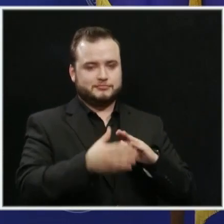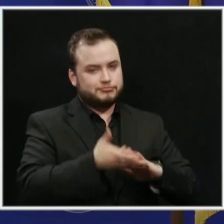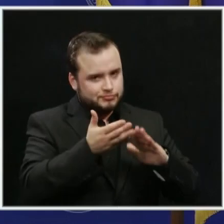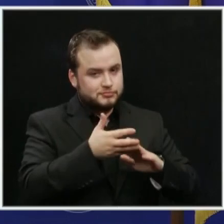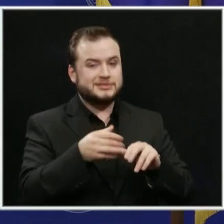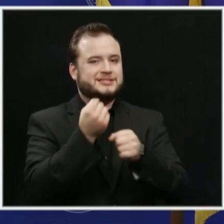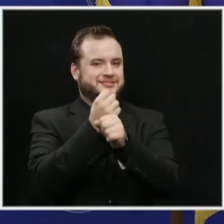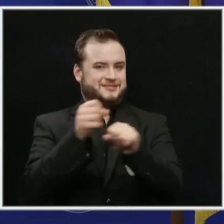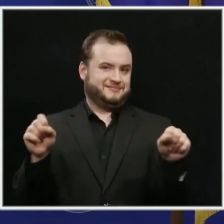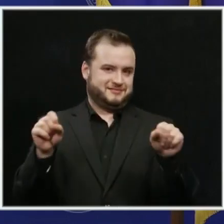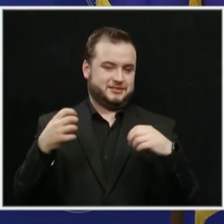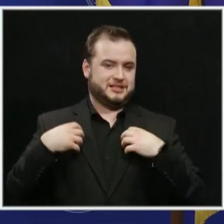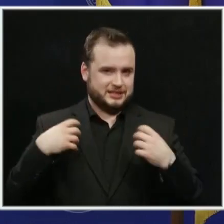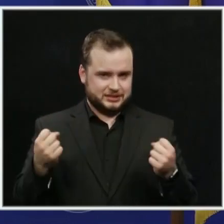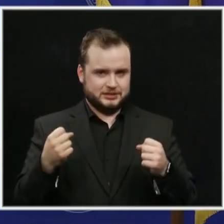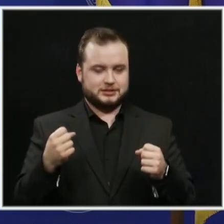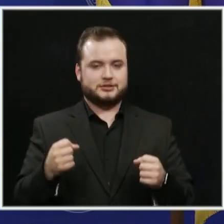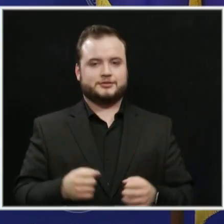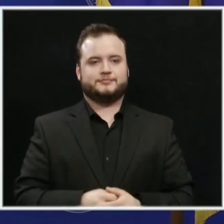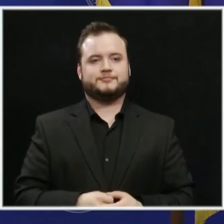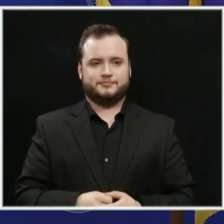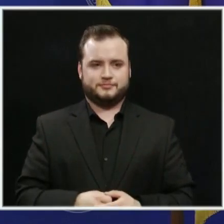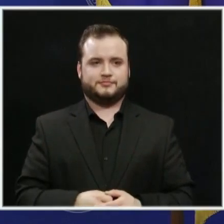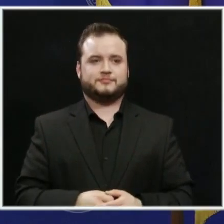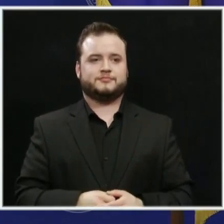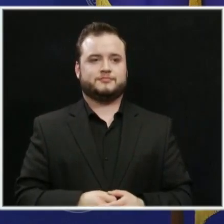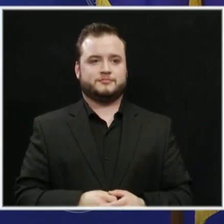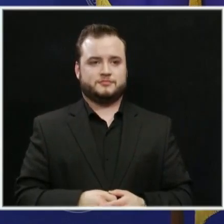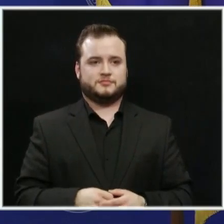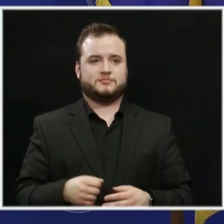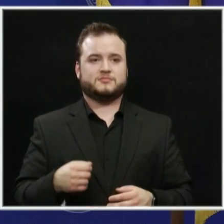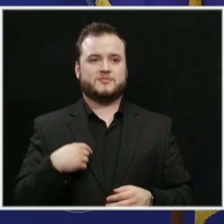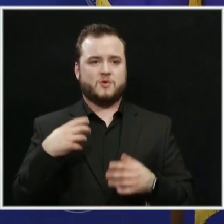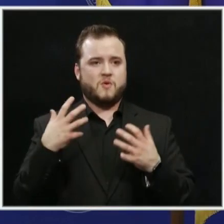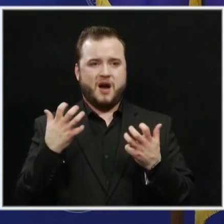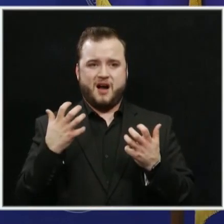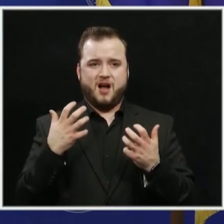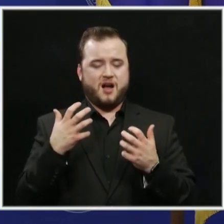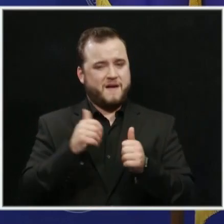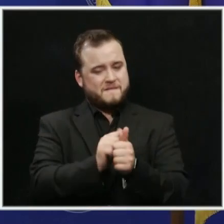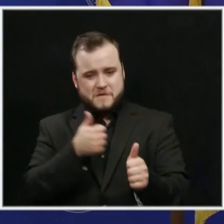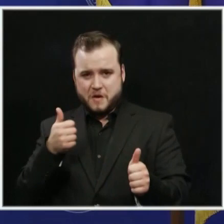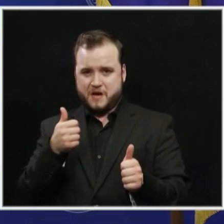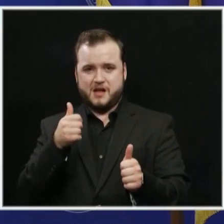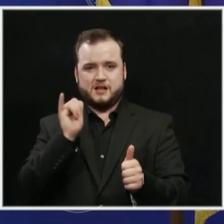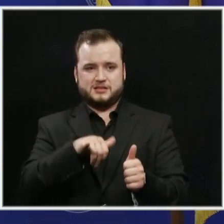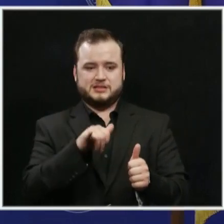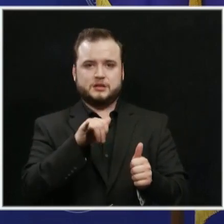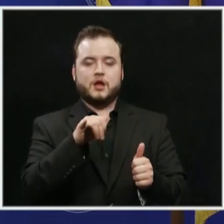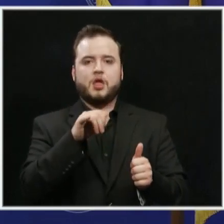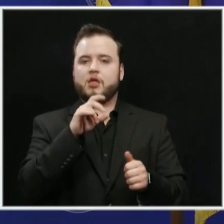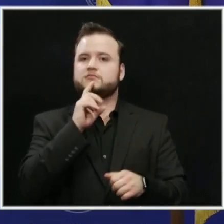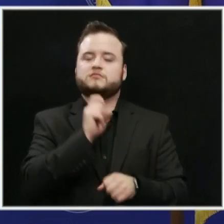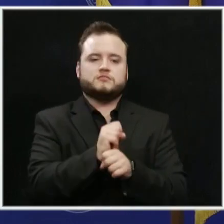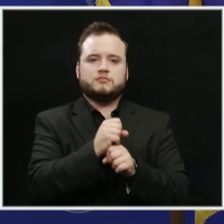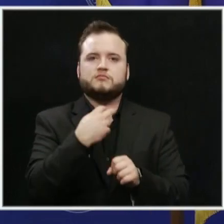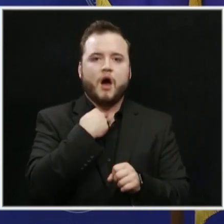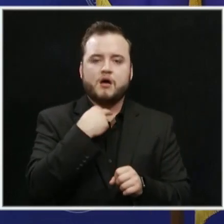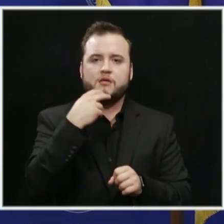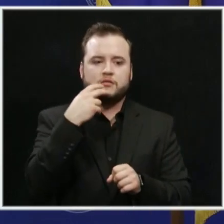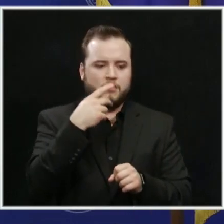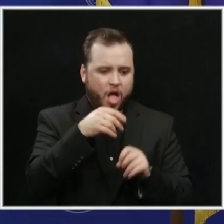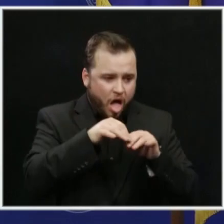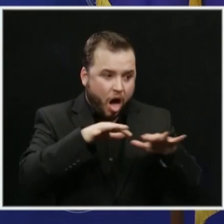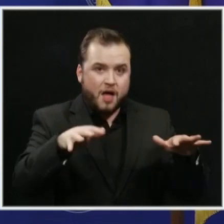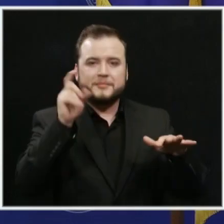the situation where the only choice is widespread contamination and closure of a plant. So the quicker we can get on